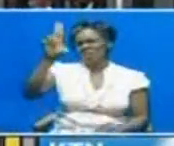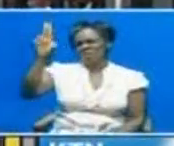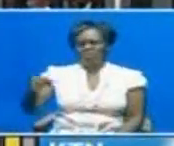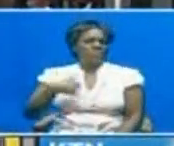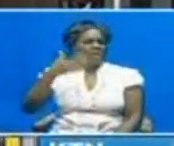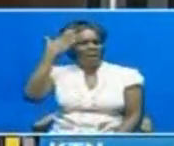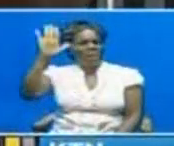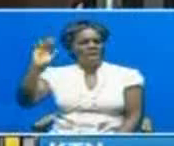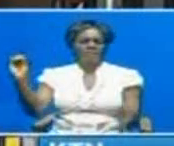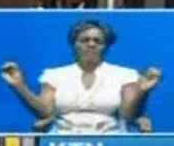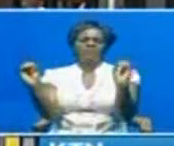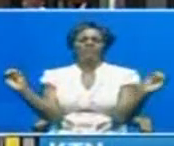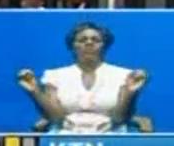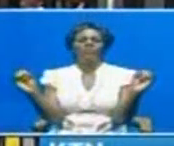not aware.